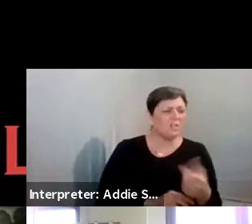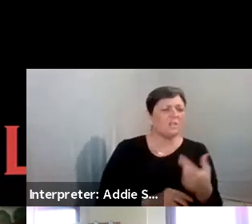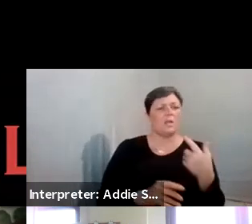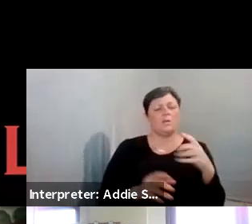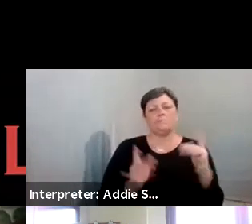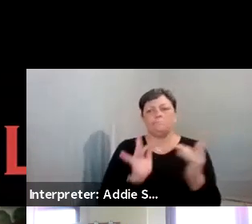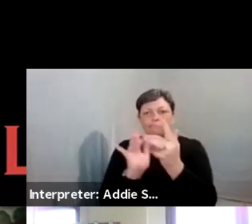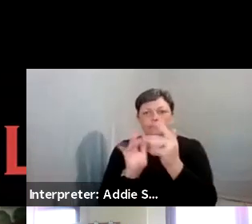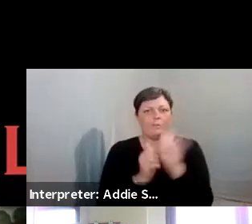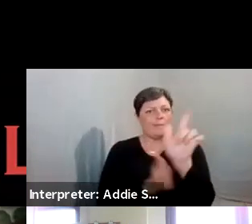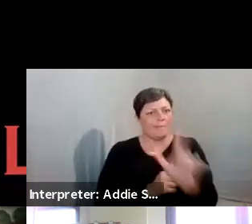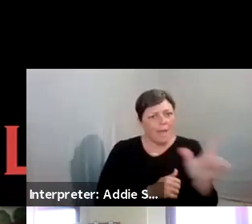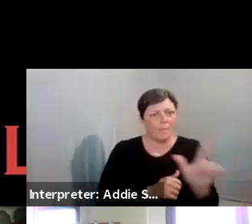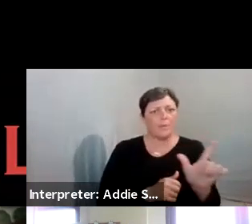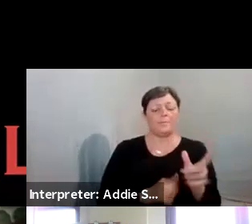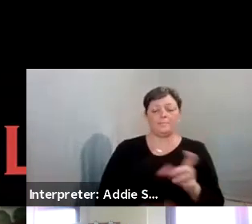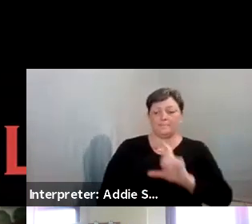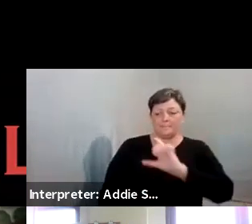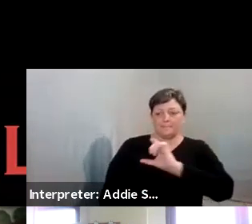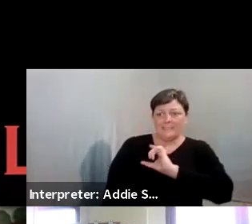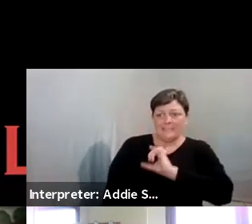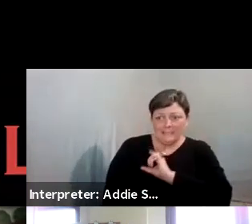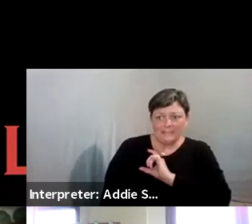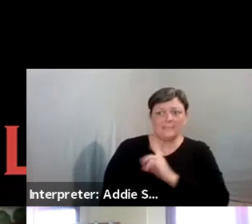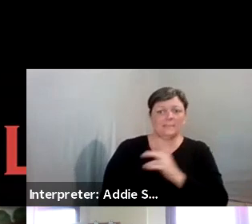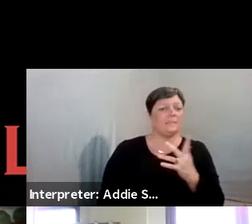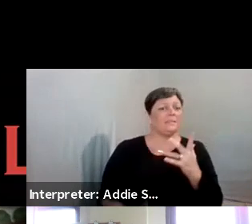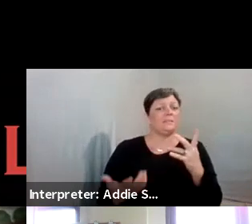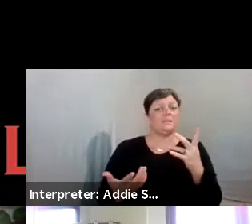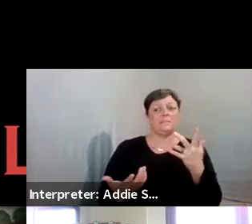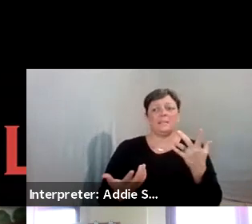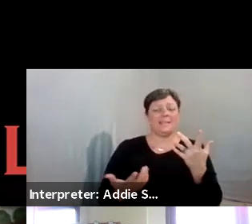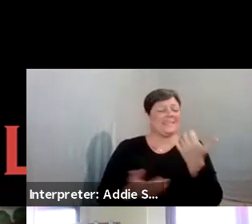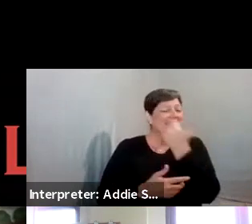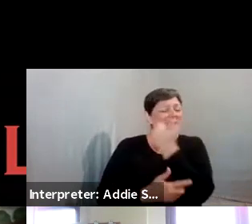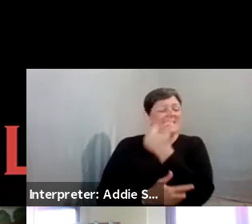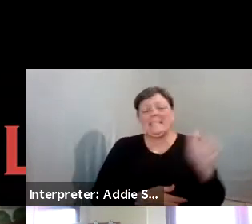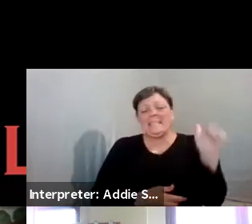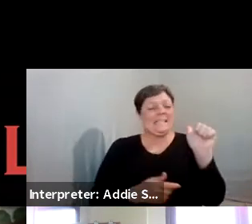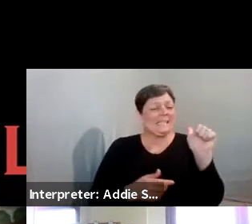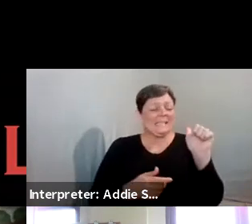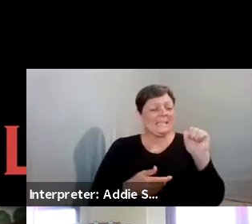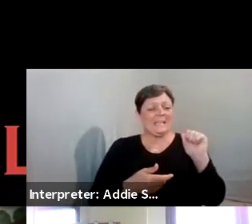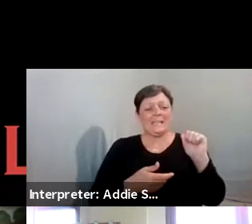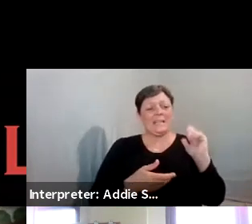libraries. Police, officers just anyone that's a partner